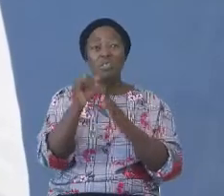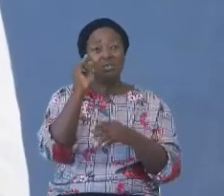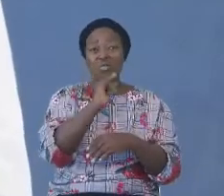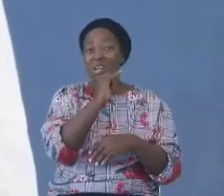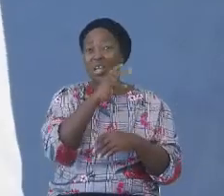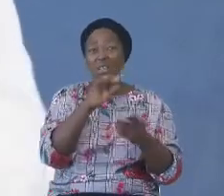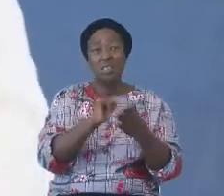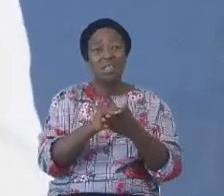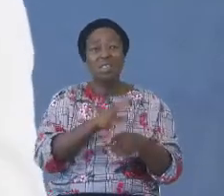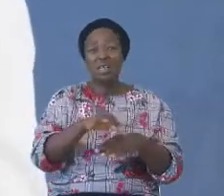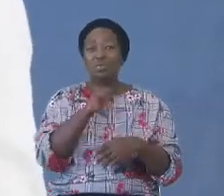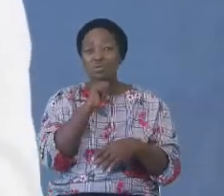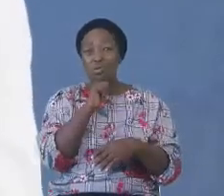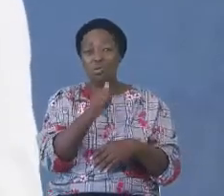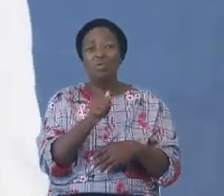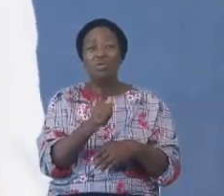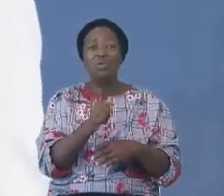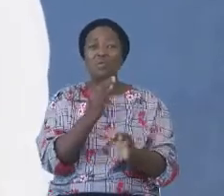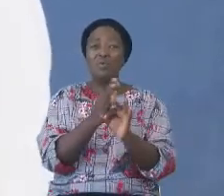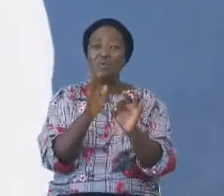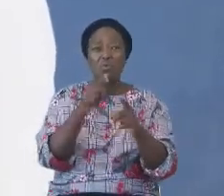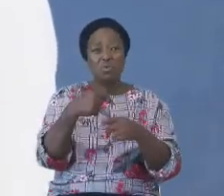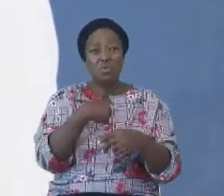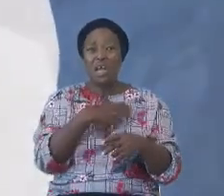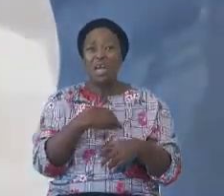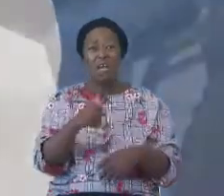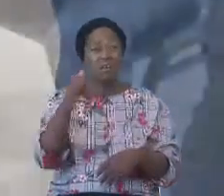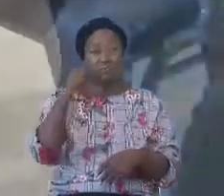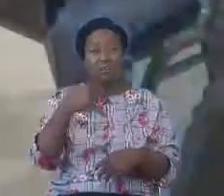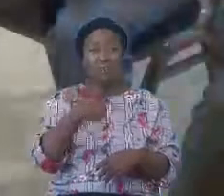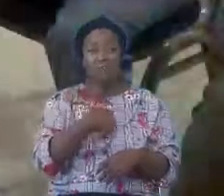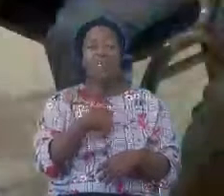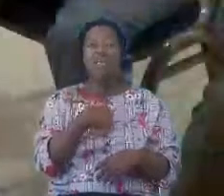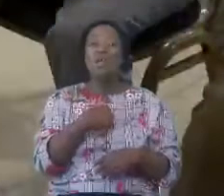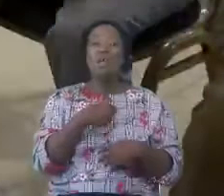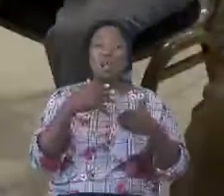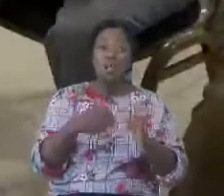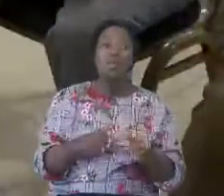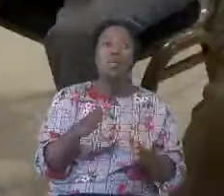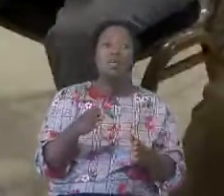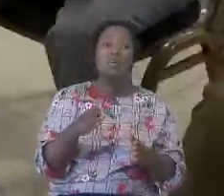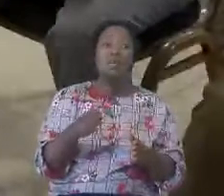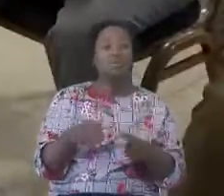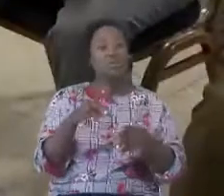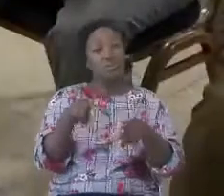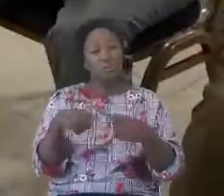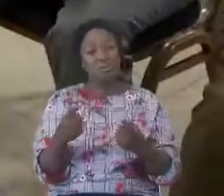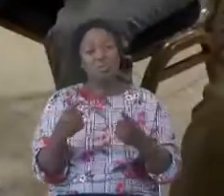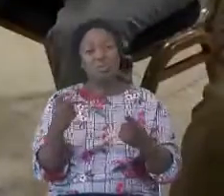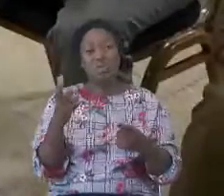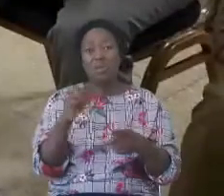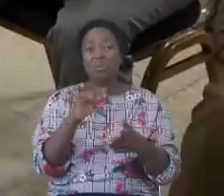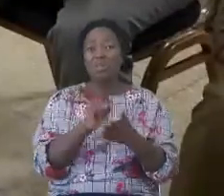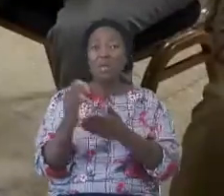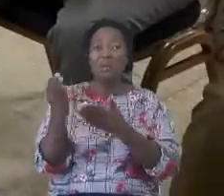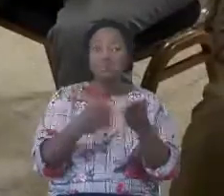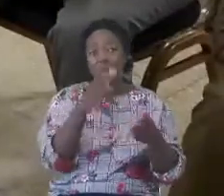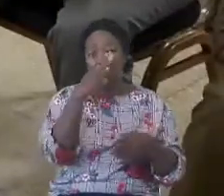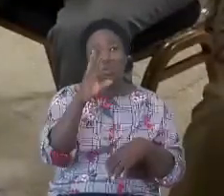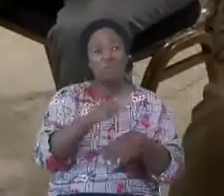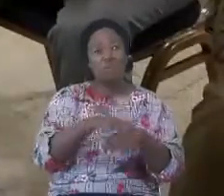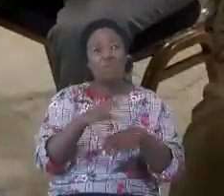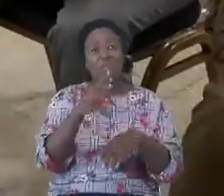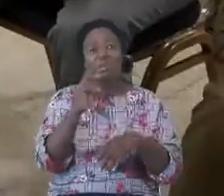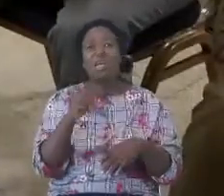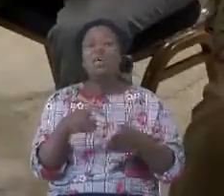Caiaphas, them who? All those Israelites, them who? All those that had rejected him, them